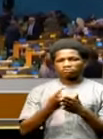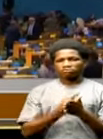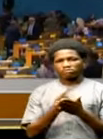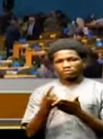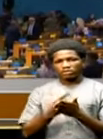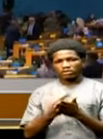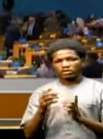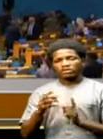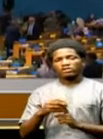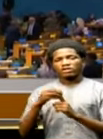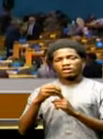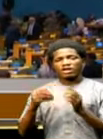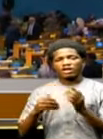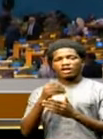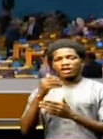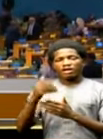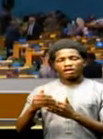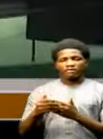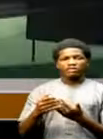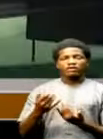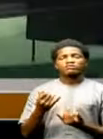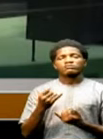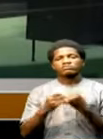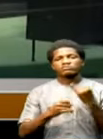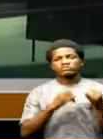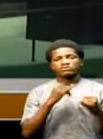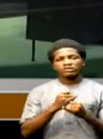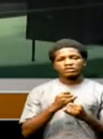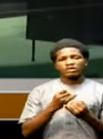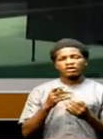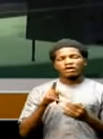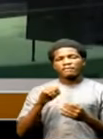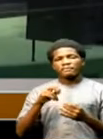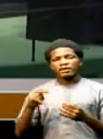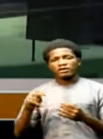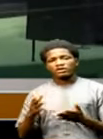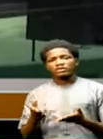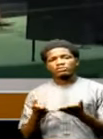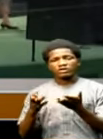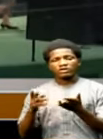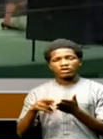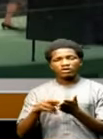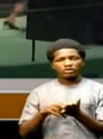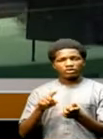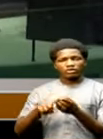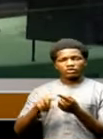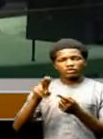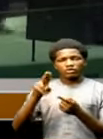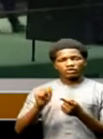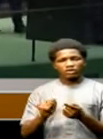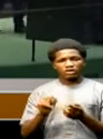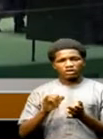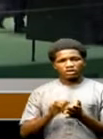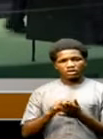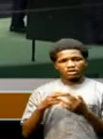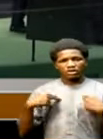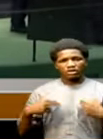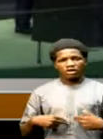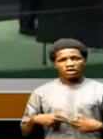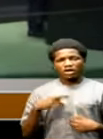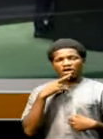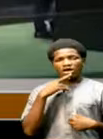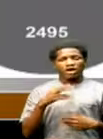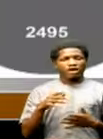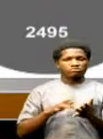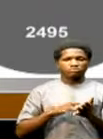the Intergovernmental Panel on Climate Change this month submitted a worrisome report to the United Nations that human beings are